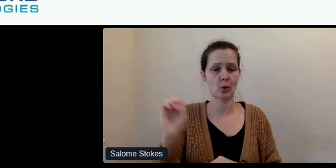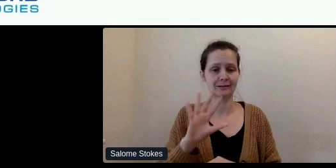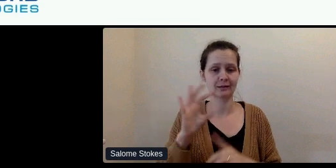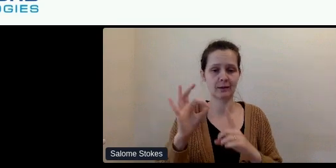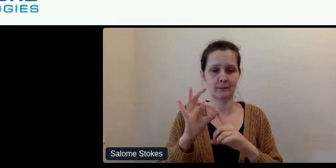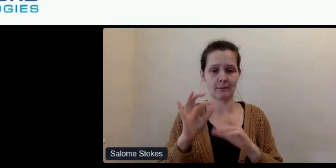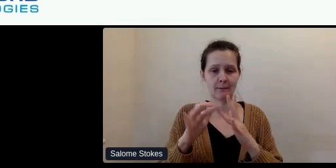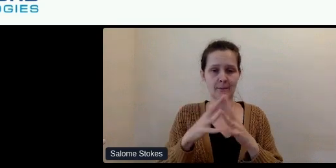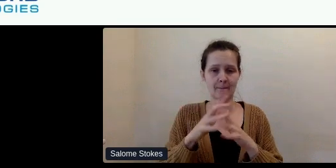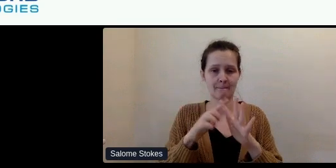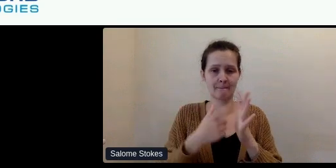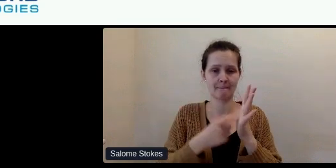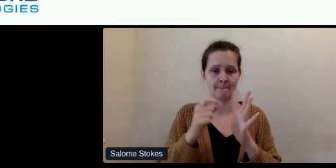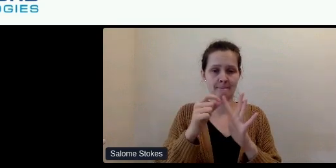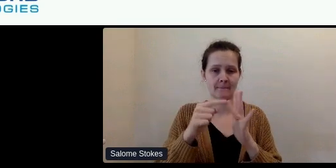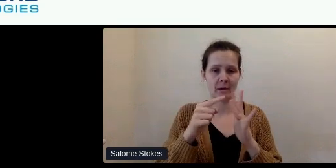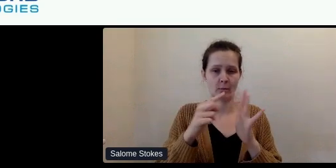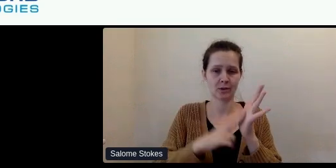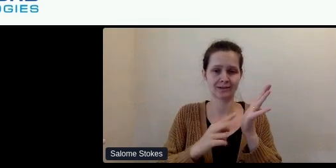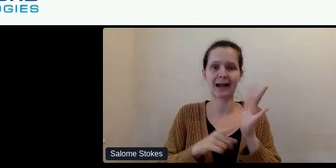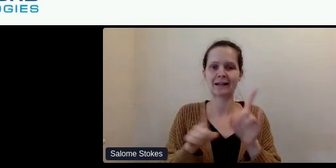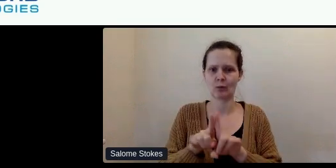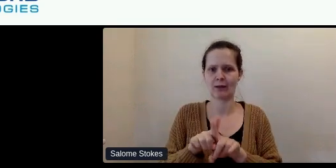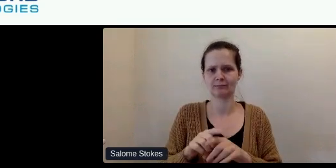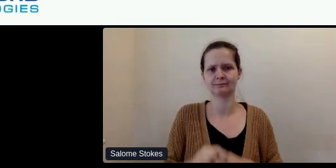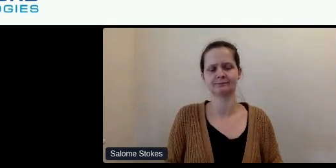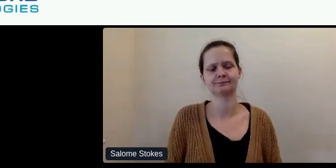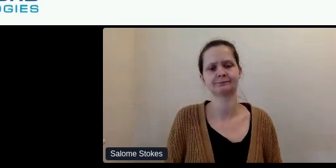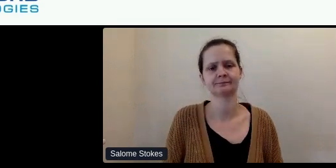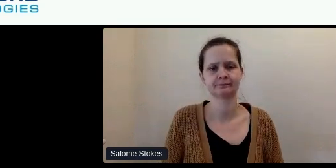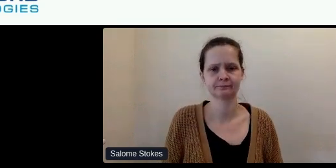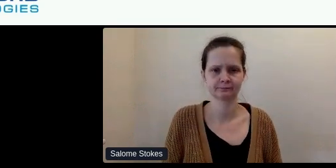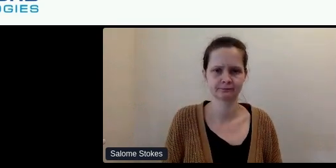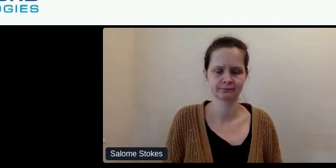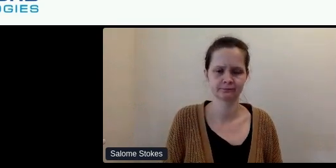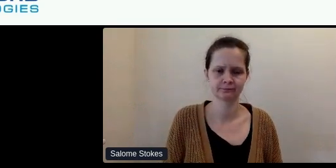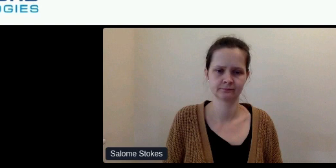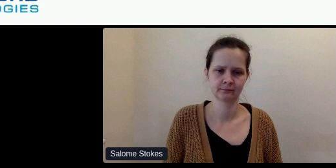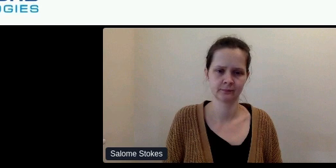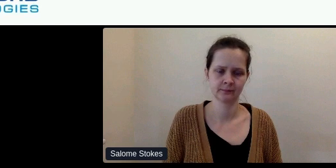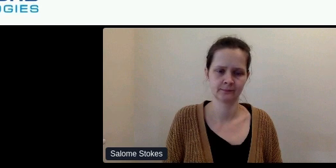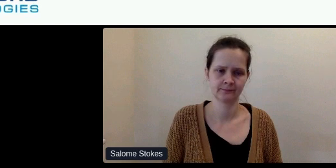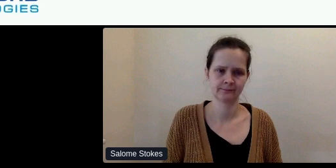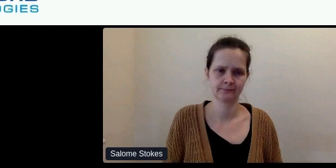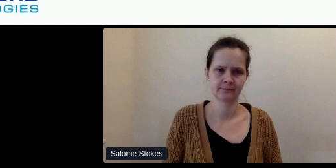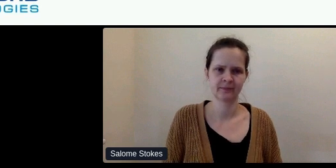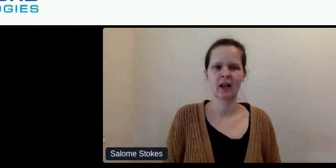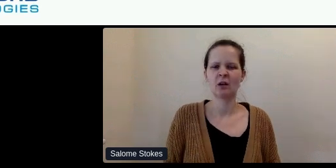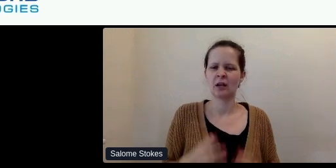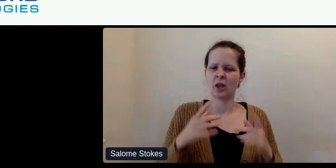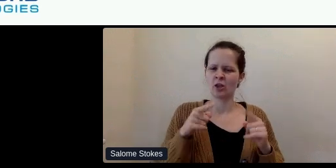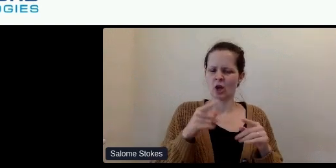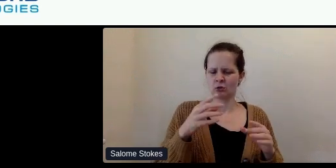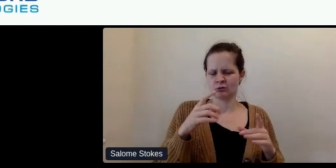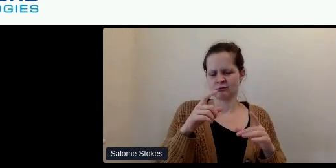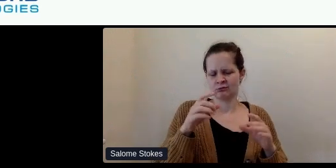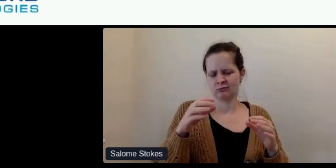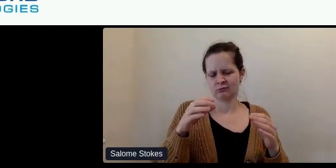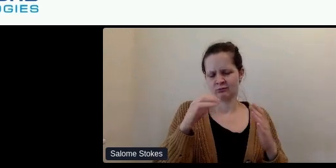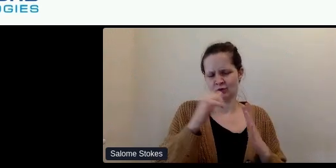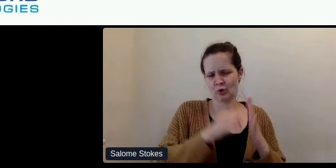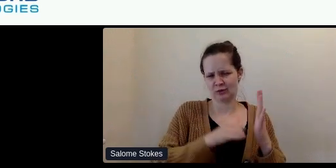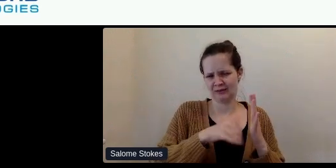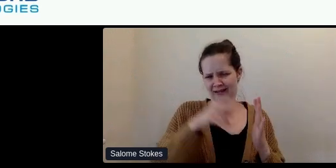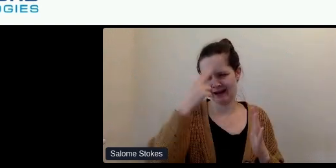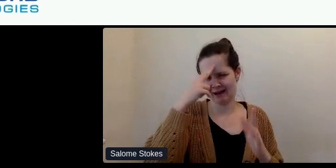Now, those type of documents were really what I was calling static documents before. So I wanted to spend a little